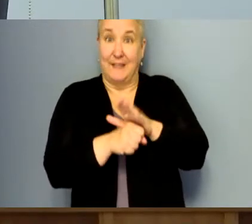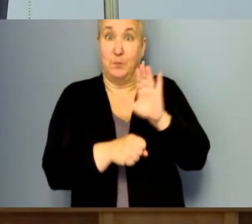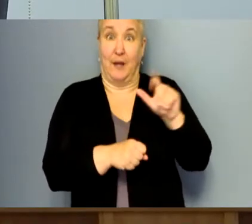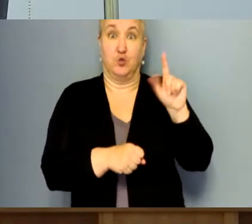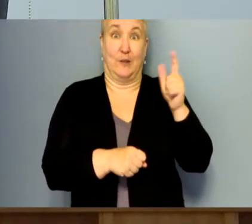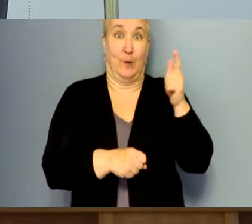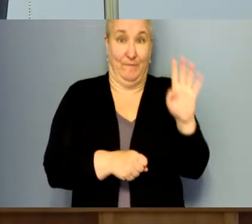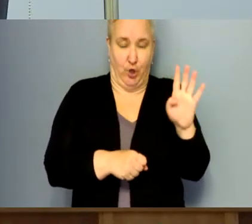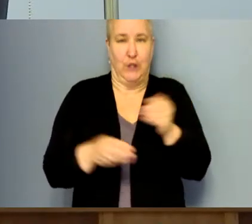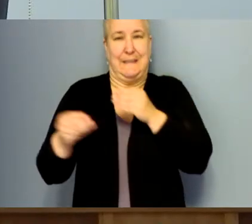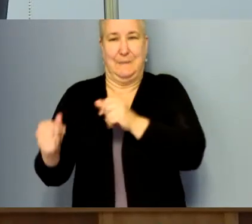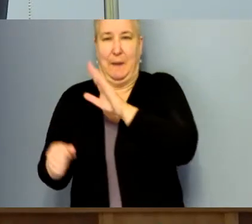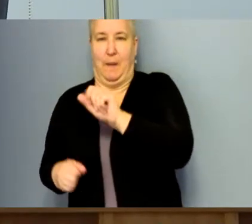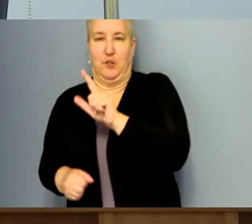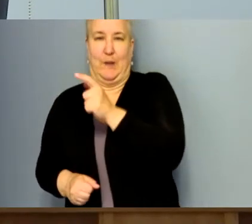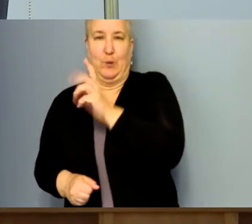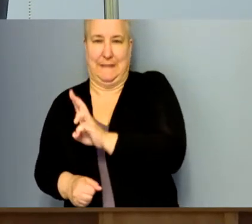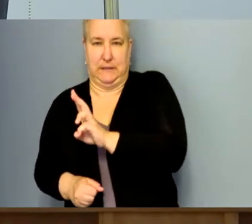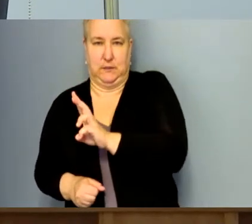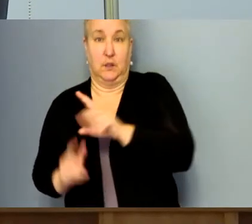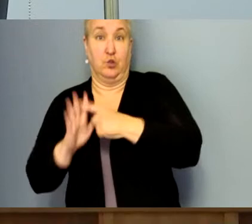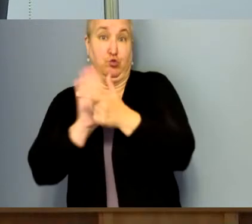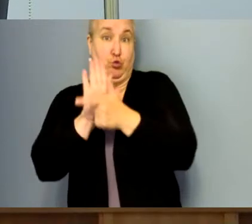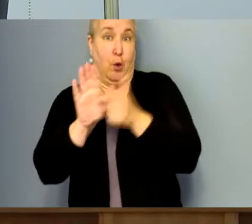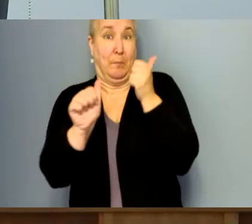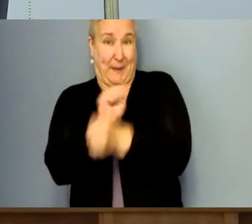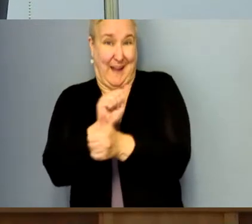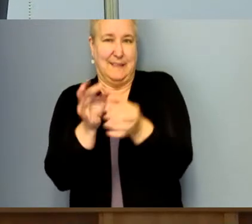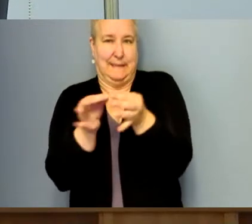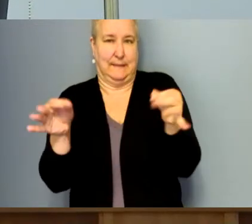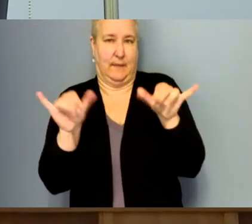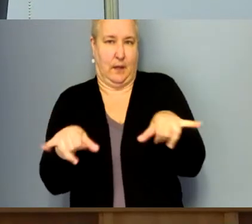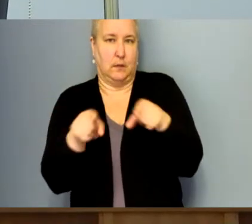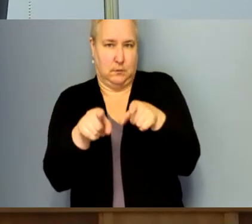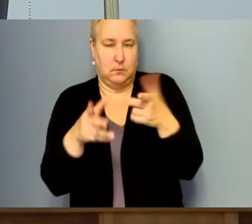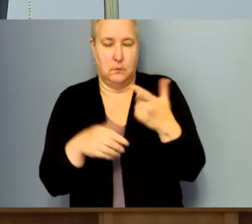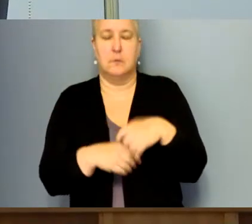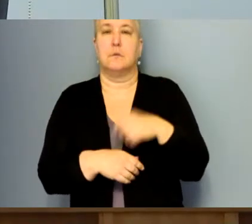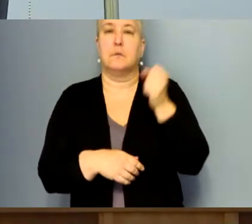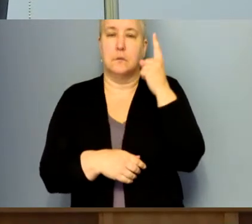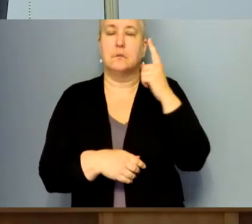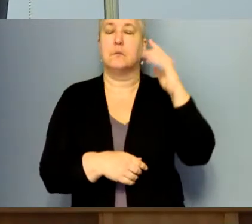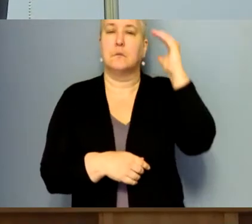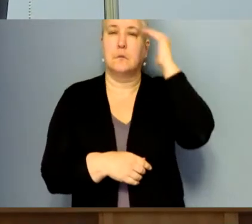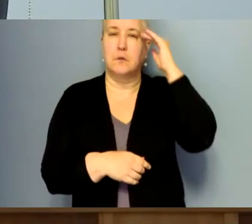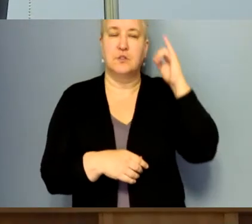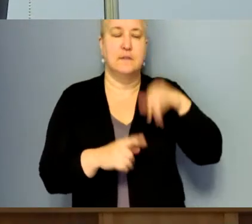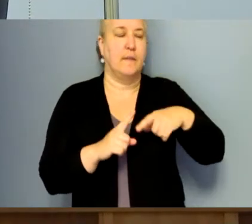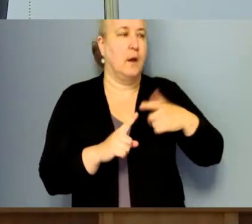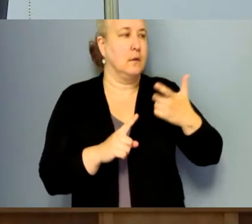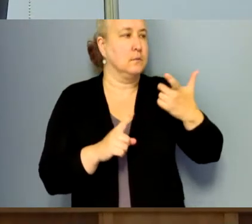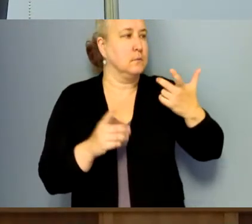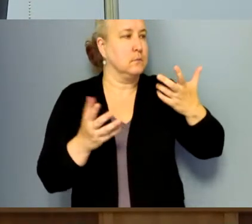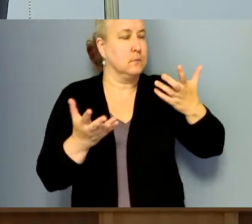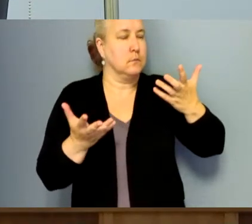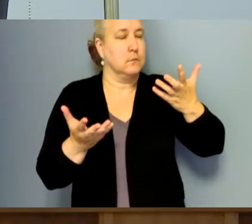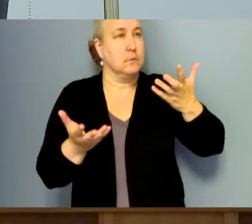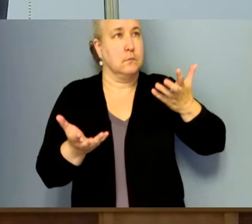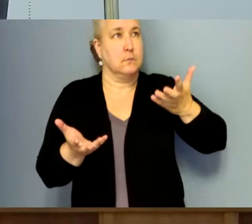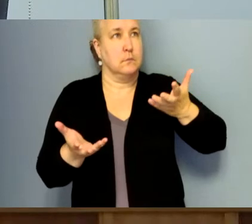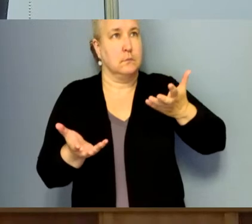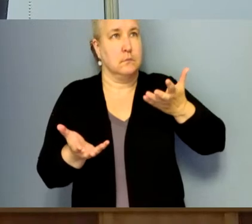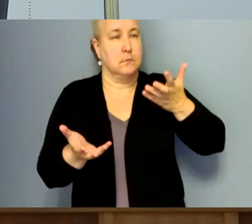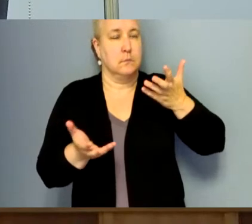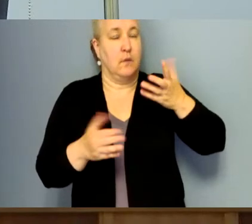by 26. That was the original law that was passed. Conscious of the fact that, you know,